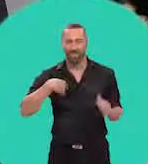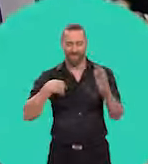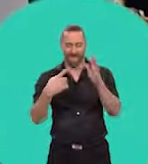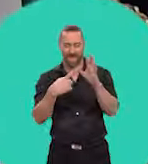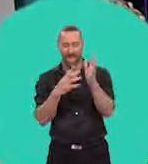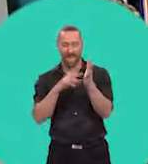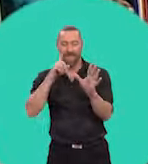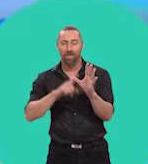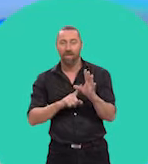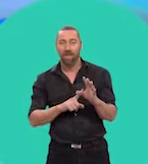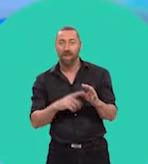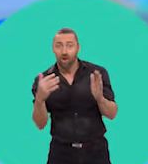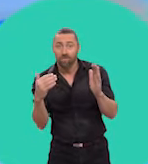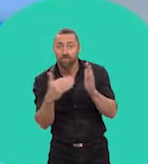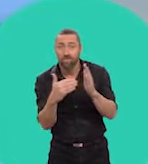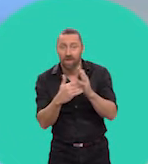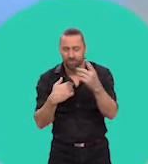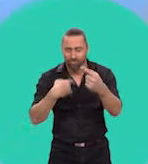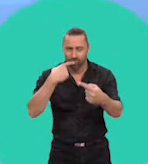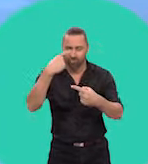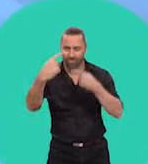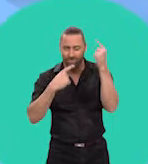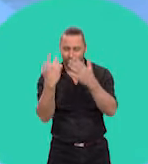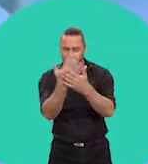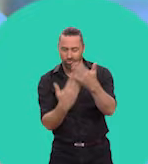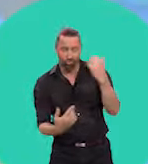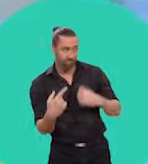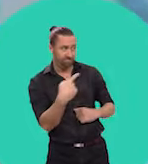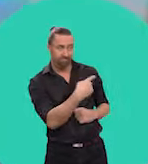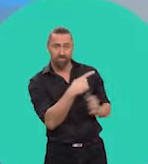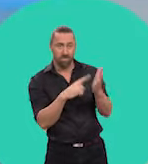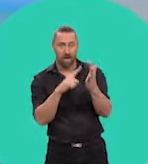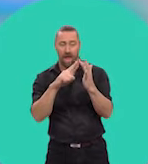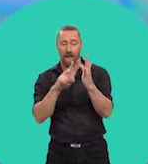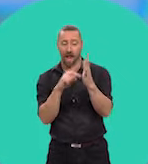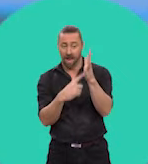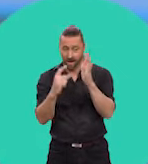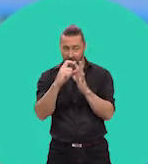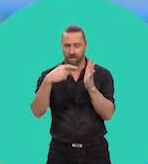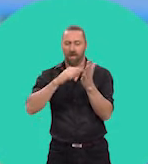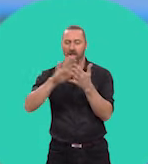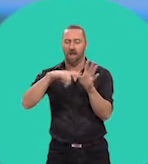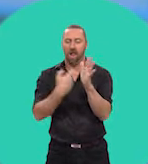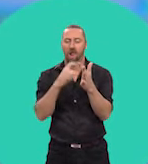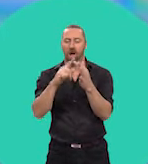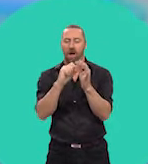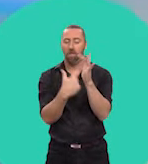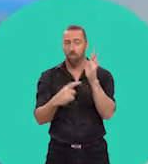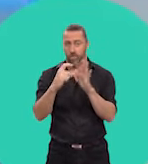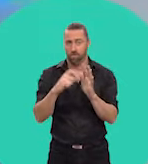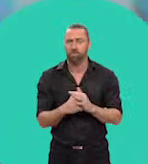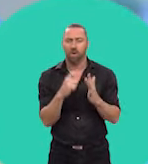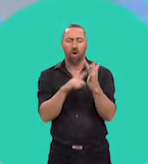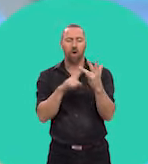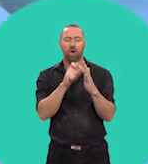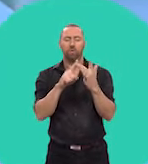Hi, I'm Amy. And today, I'm going to read a story to you called Leonard the Lyrebird. This story was written